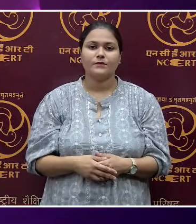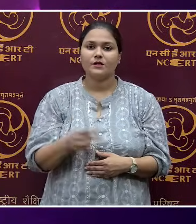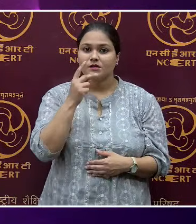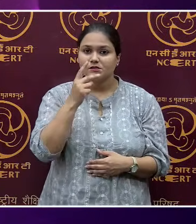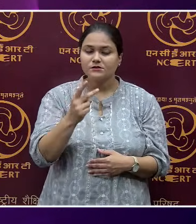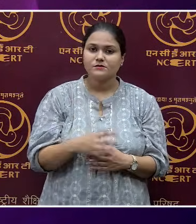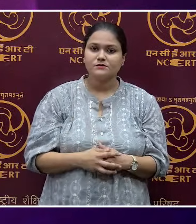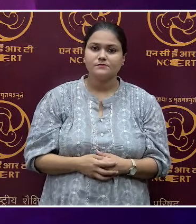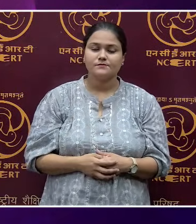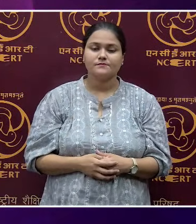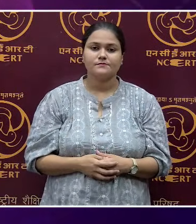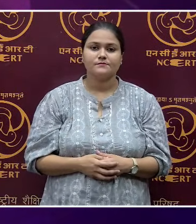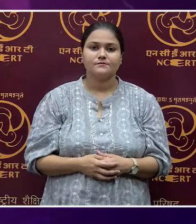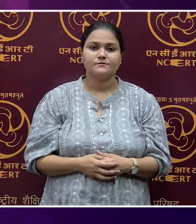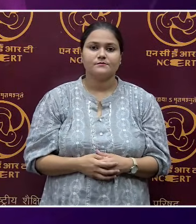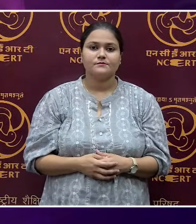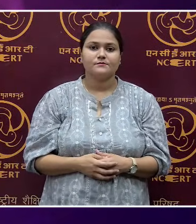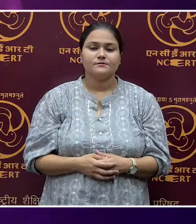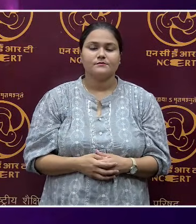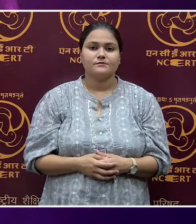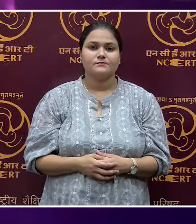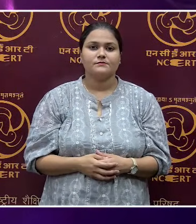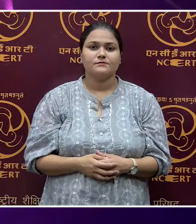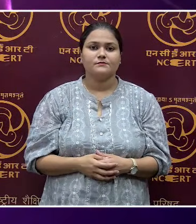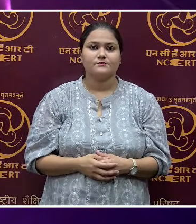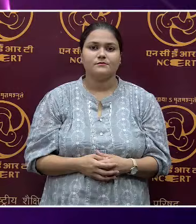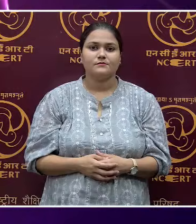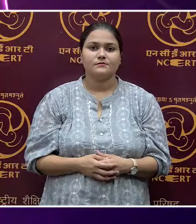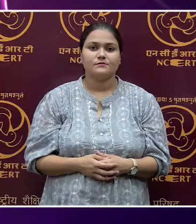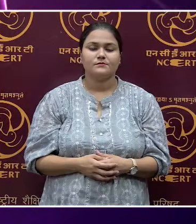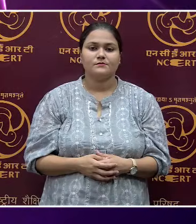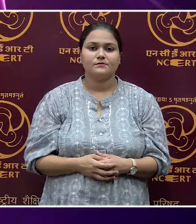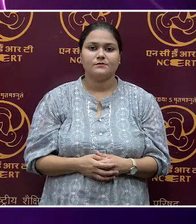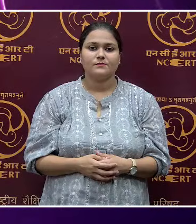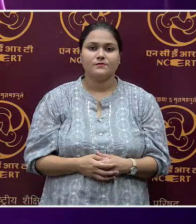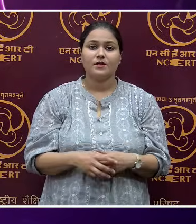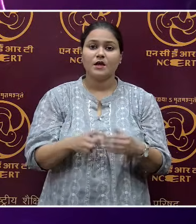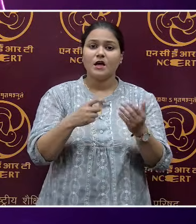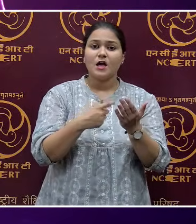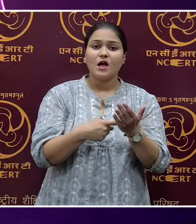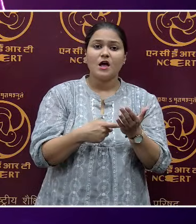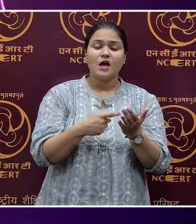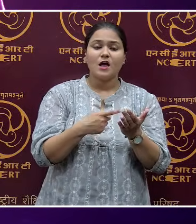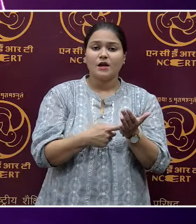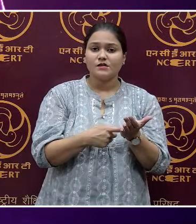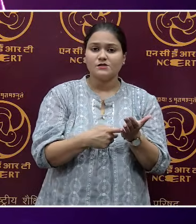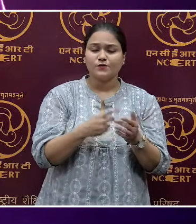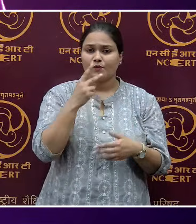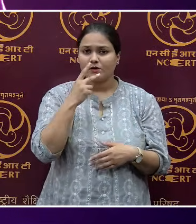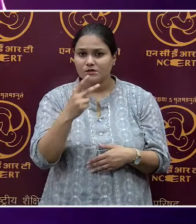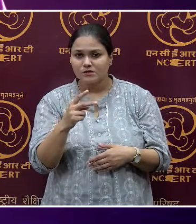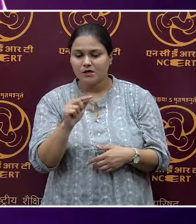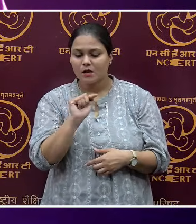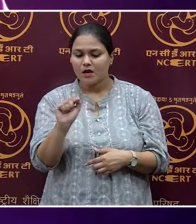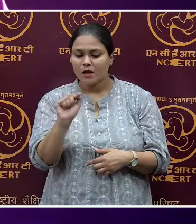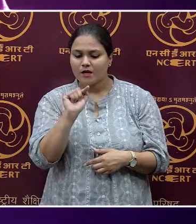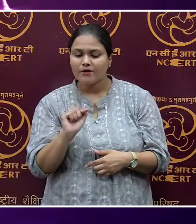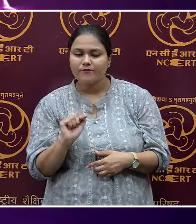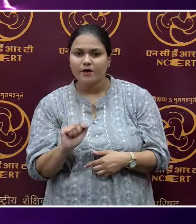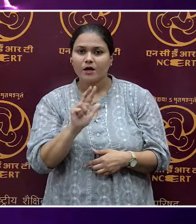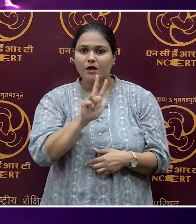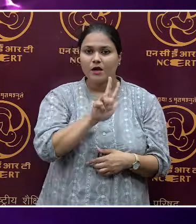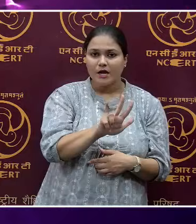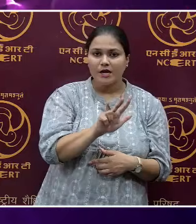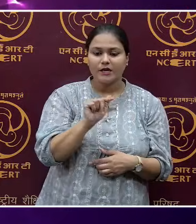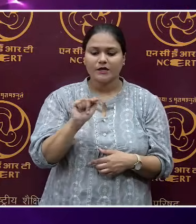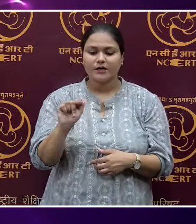see it. It go to the result num modulo 2. So it divided the 8 thing